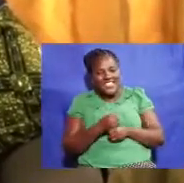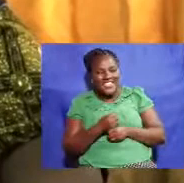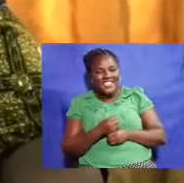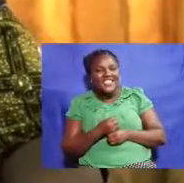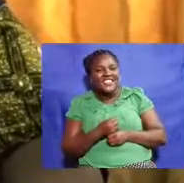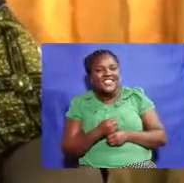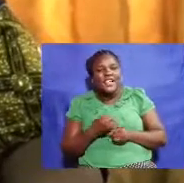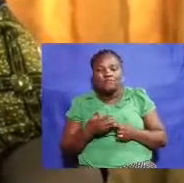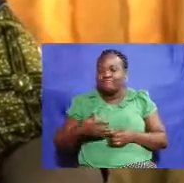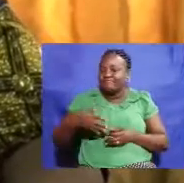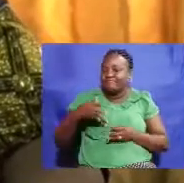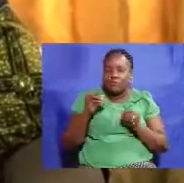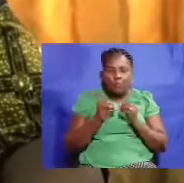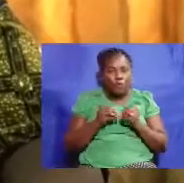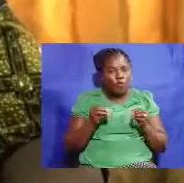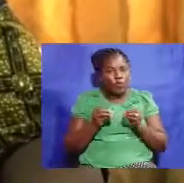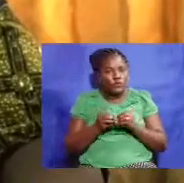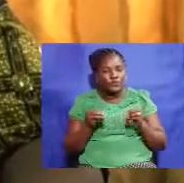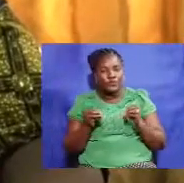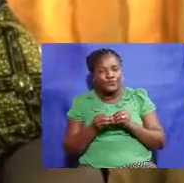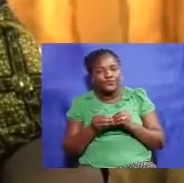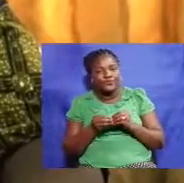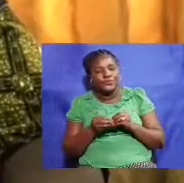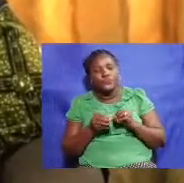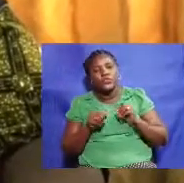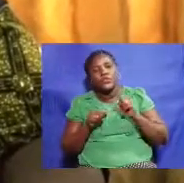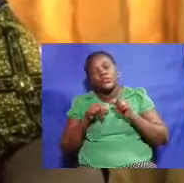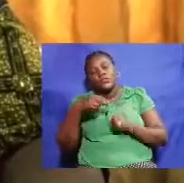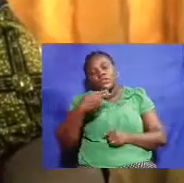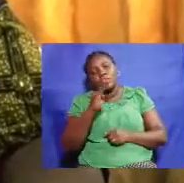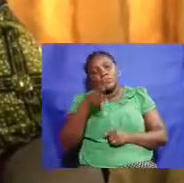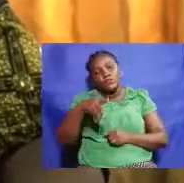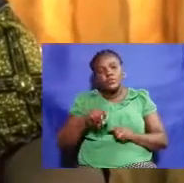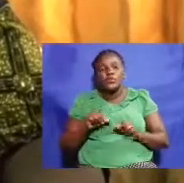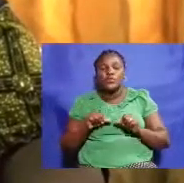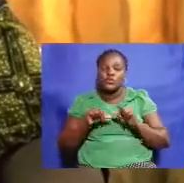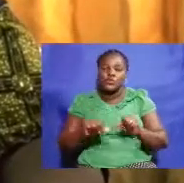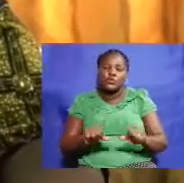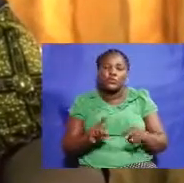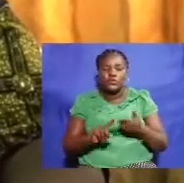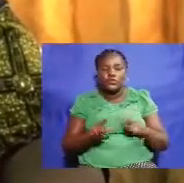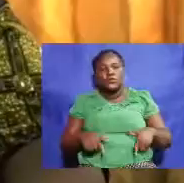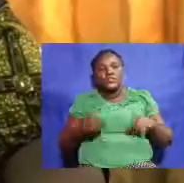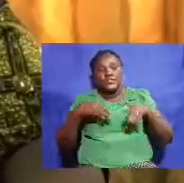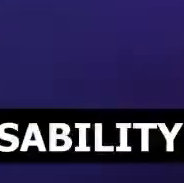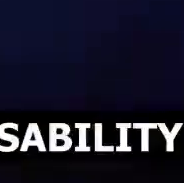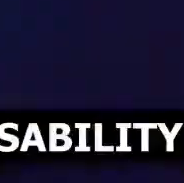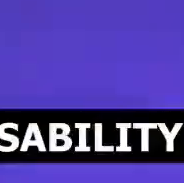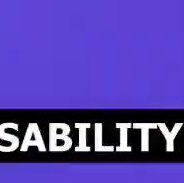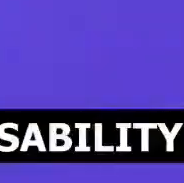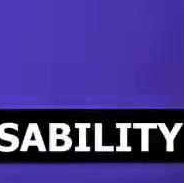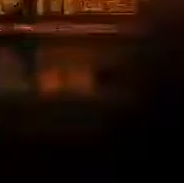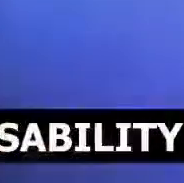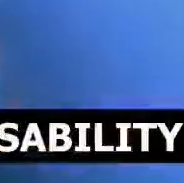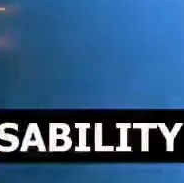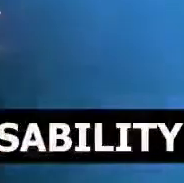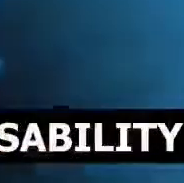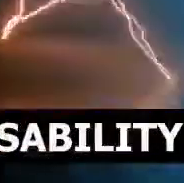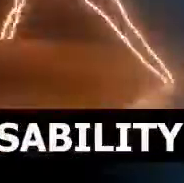just say, and beyond. So H4P should continue to exist. In Jesus' name, amen.